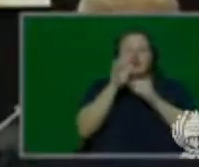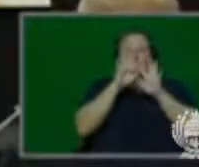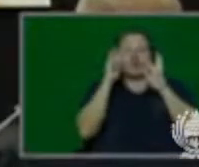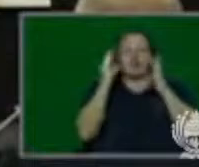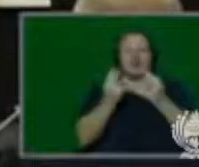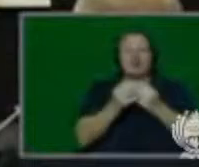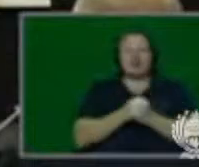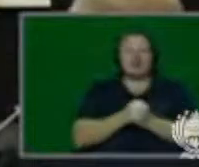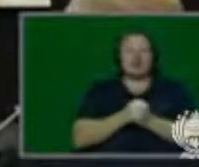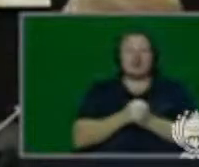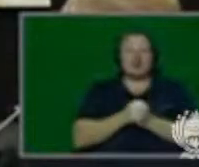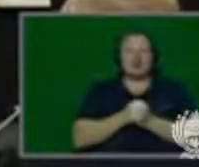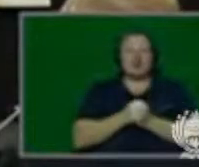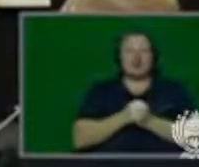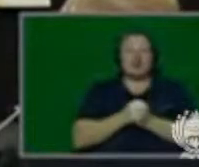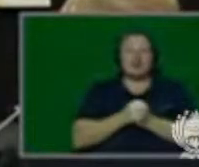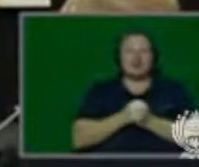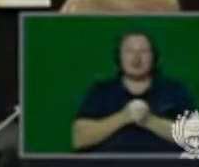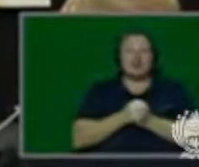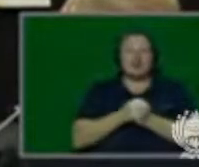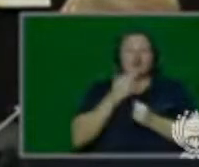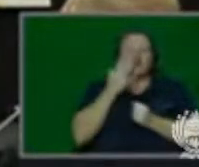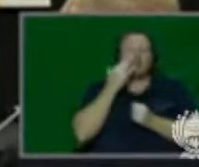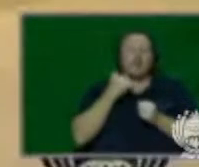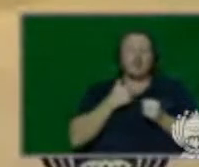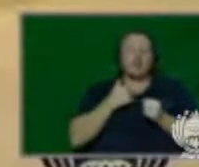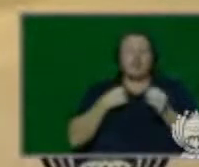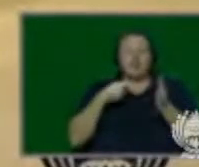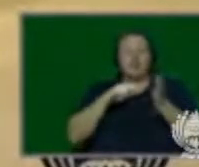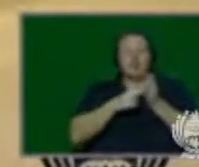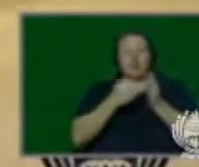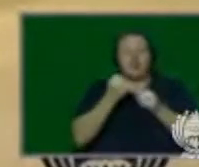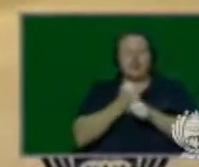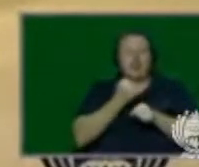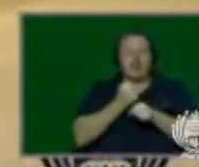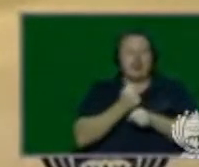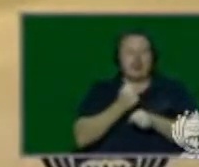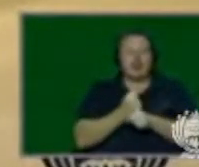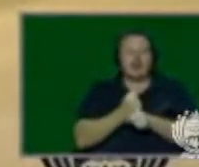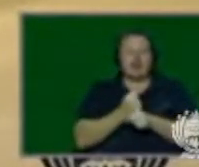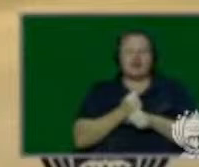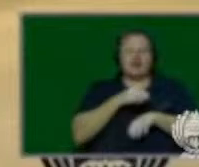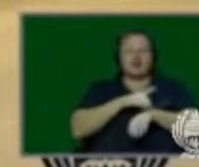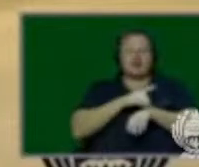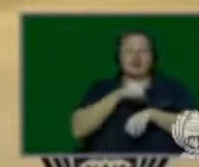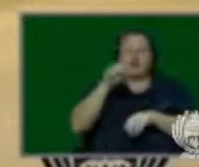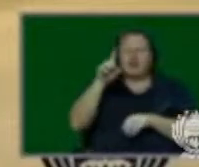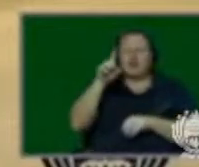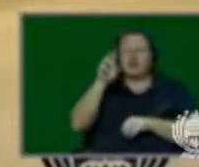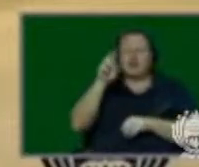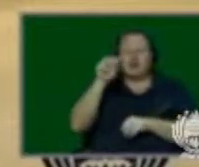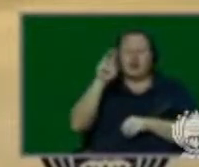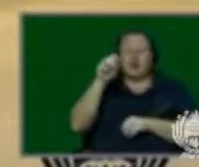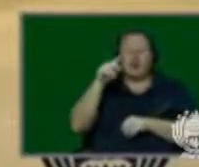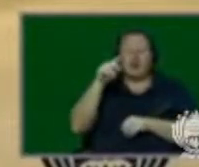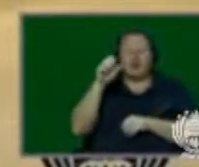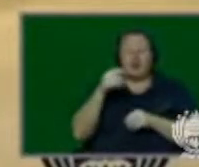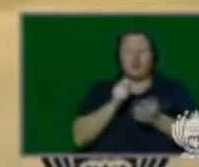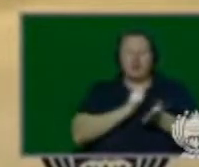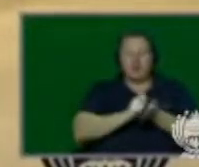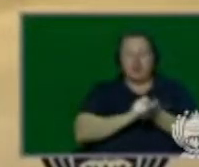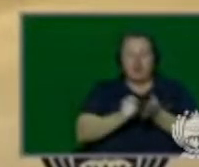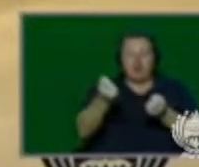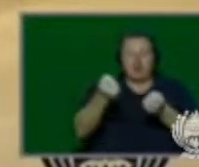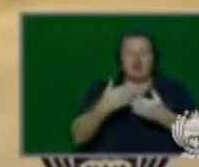In cabinet, when I made this point, Dr. Ramkhopa wrote me a piece of note and